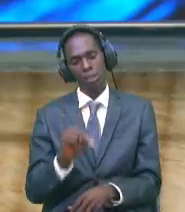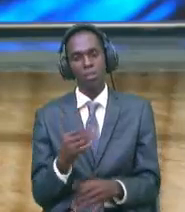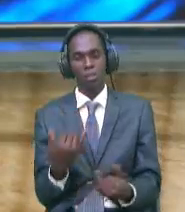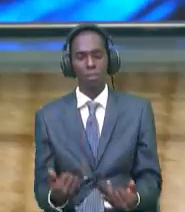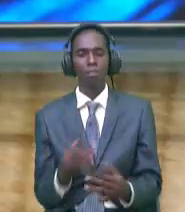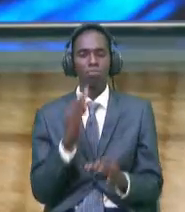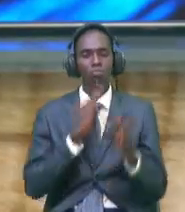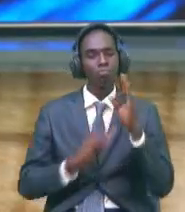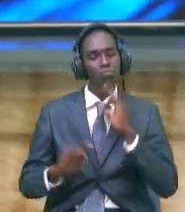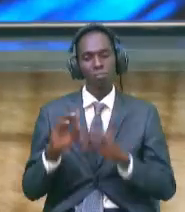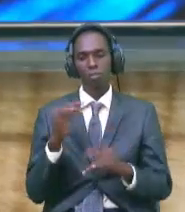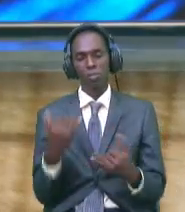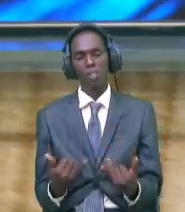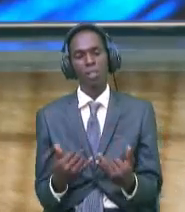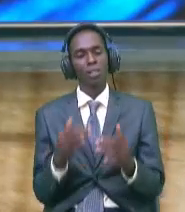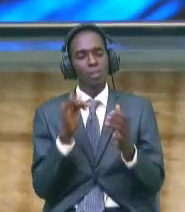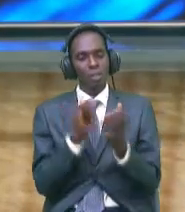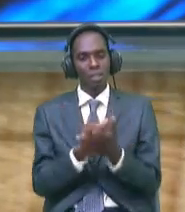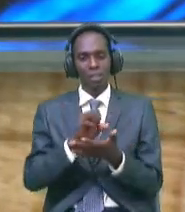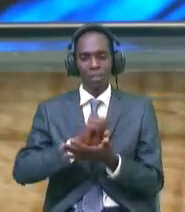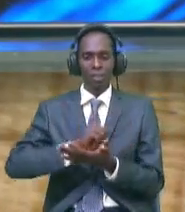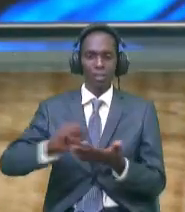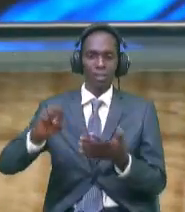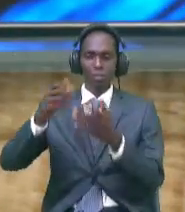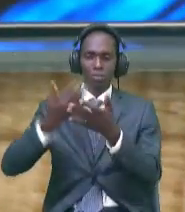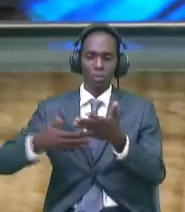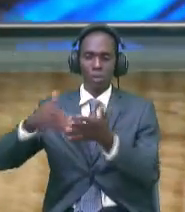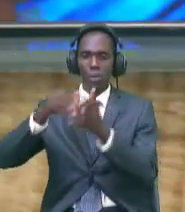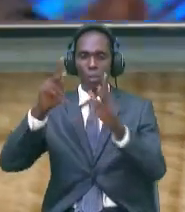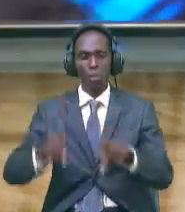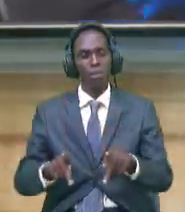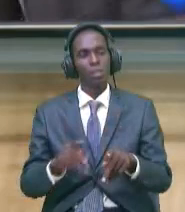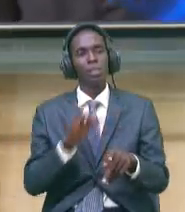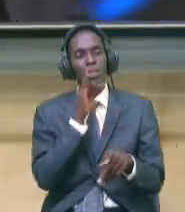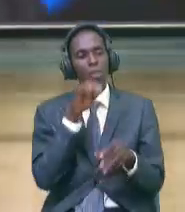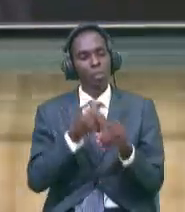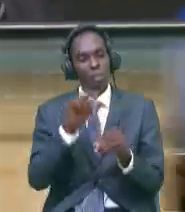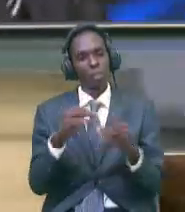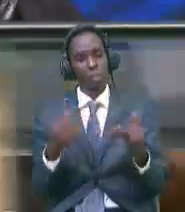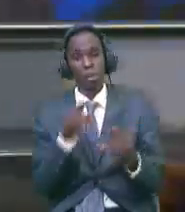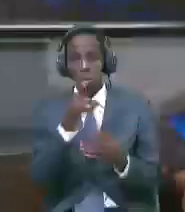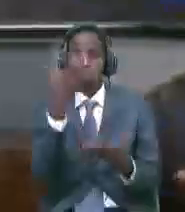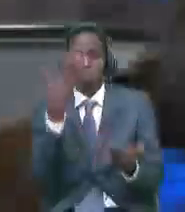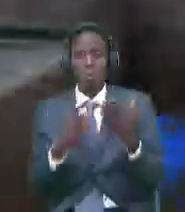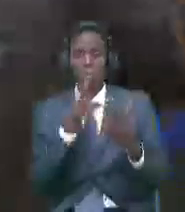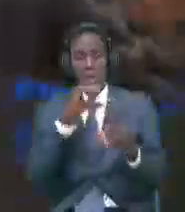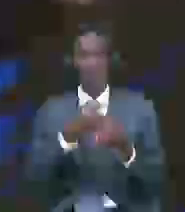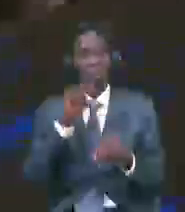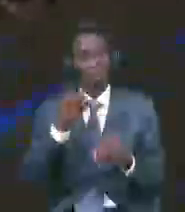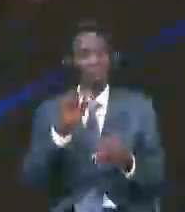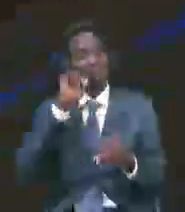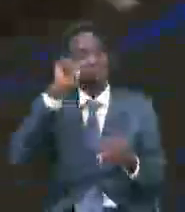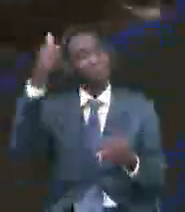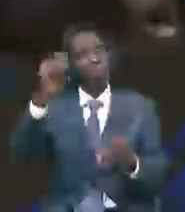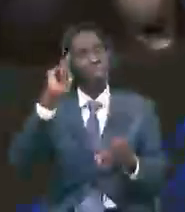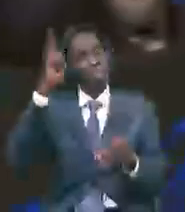sage is in crisis now. You might be in crisis tomorrow. There is a need, there is a crisis, there's a demand in the life